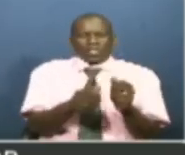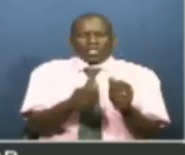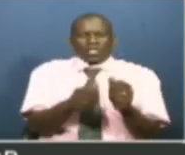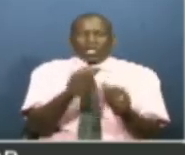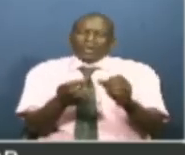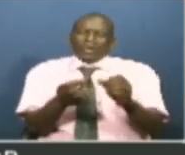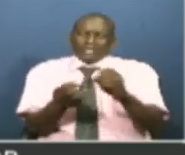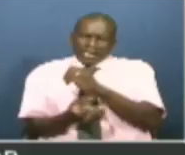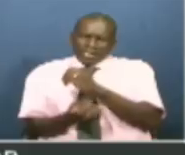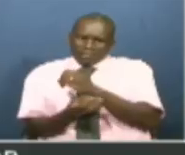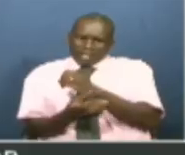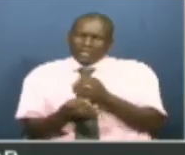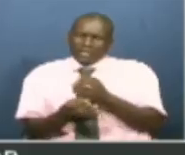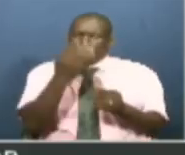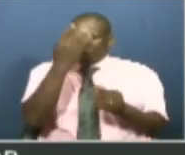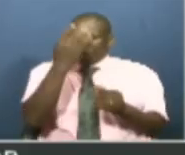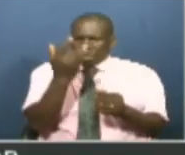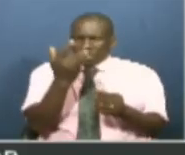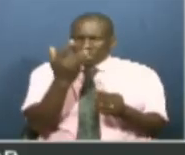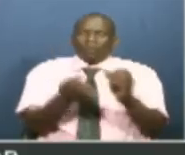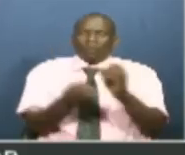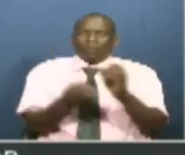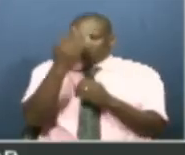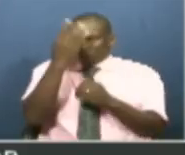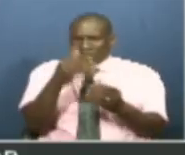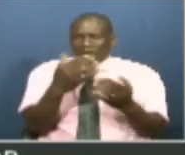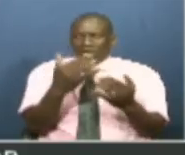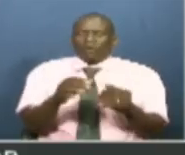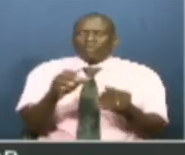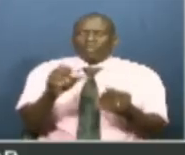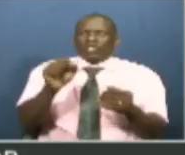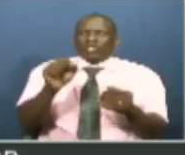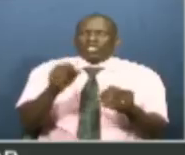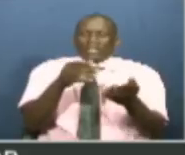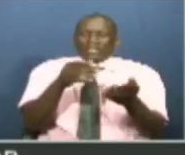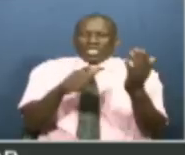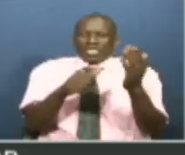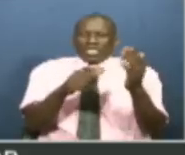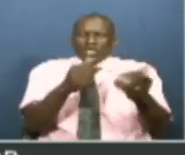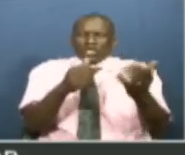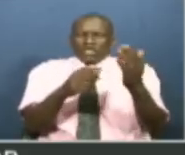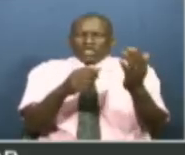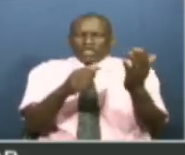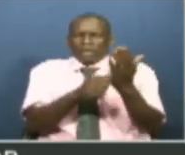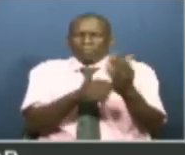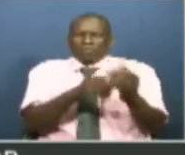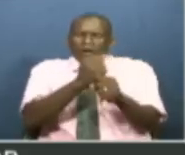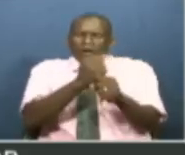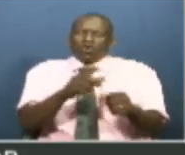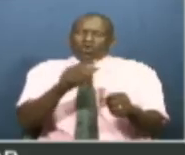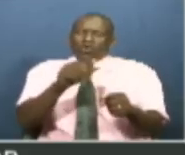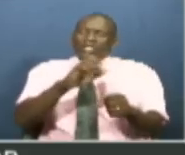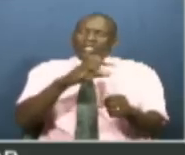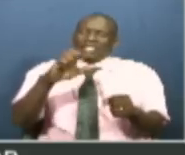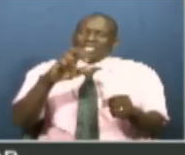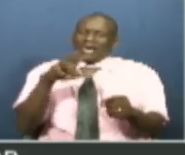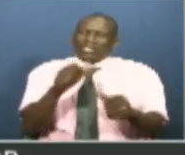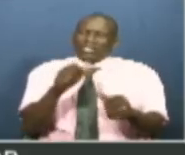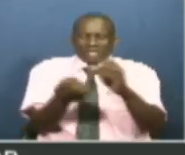explains as to why the so-called stored procedures, the so-called functions, the so-called triggers, which are highlighted